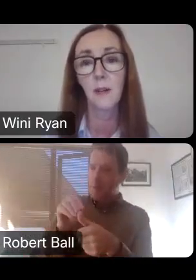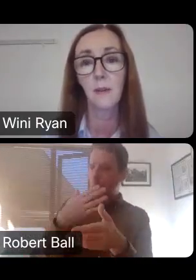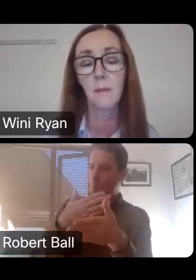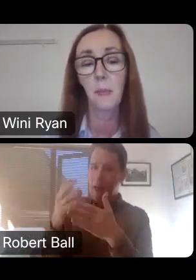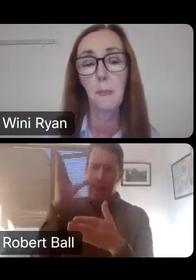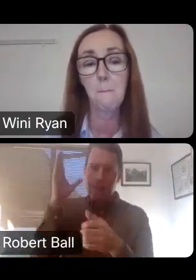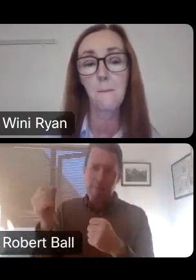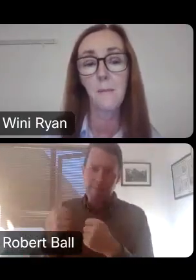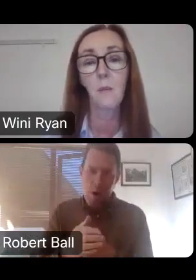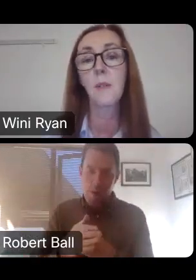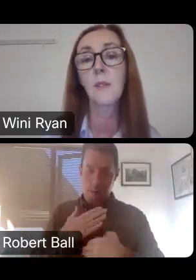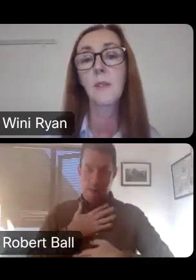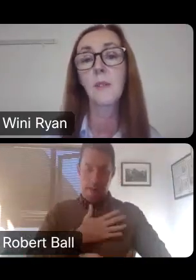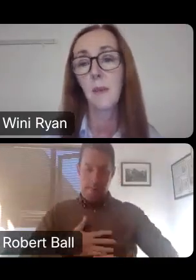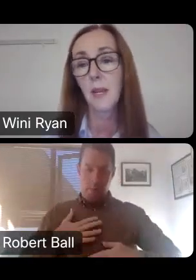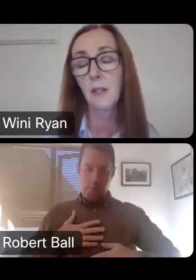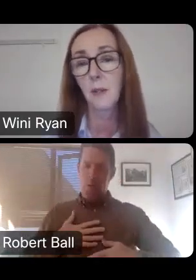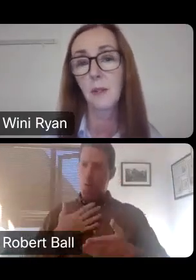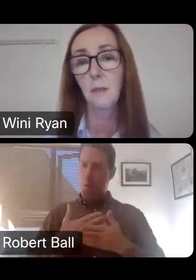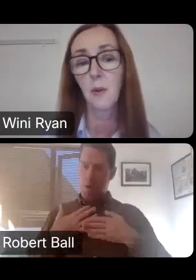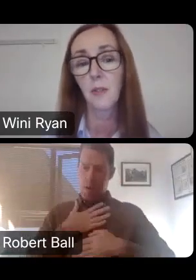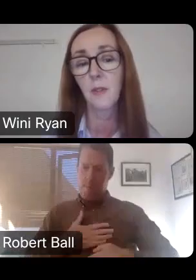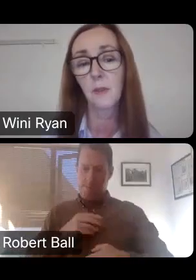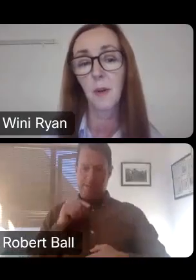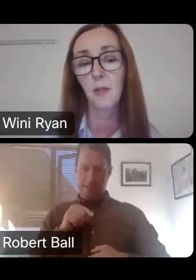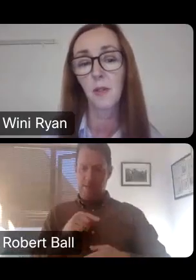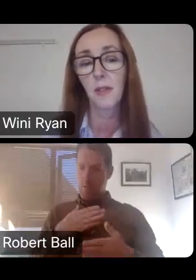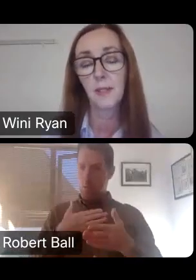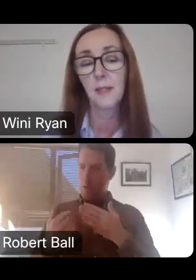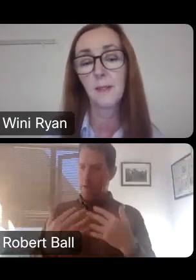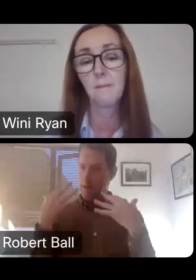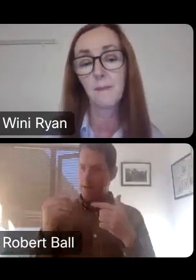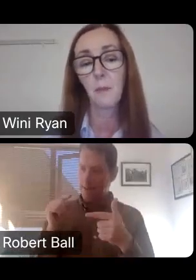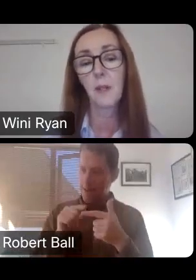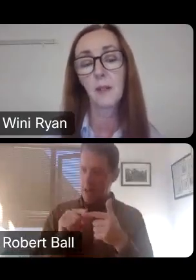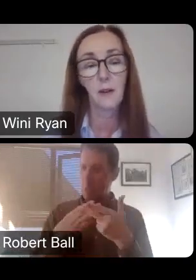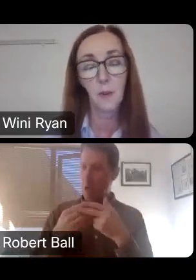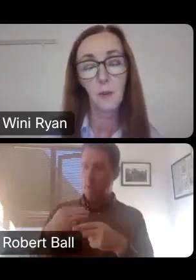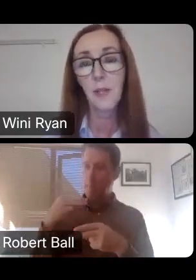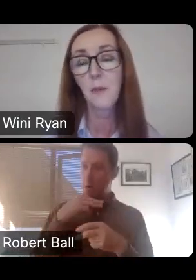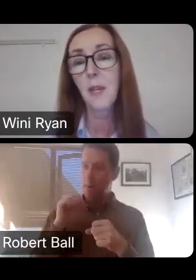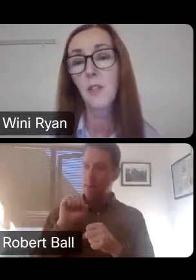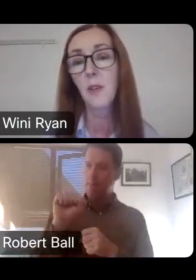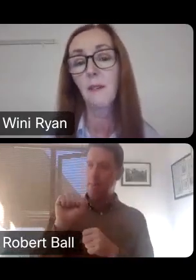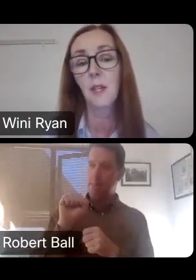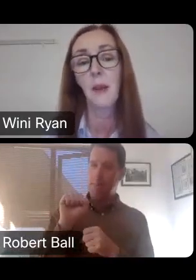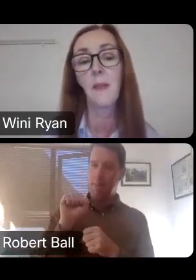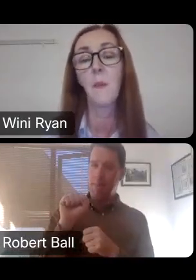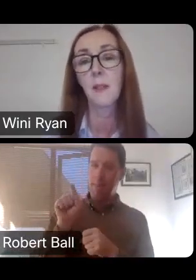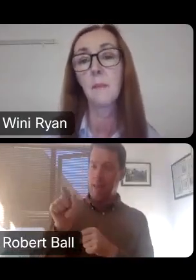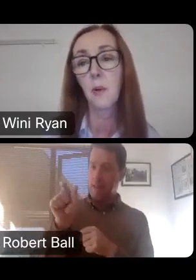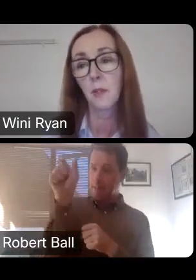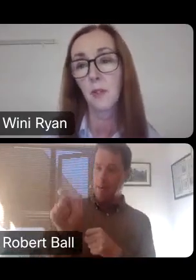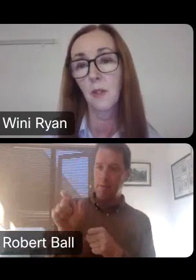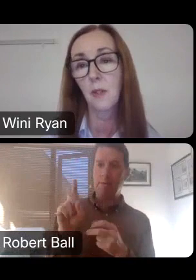emotion here? What's the information? What's important to this person? and what's the information they're giving you, and then